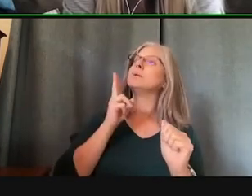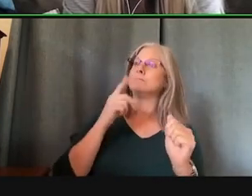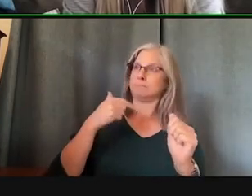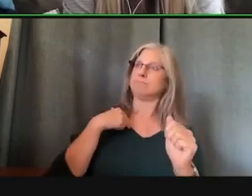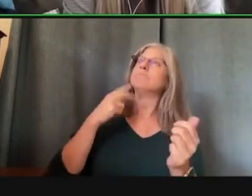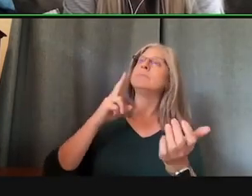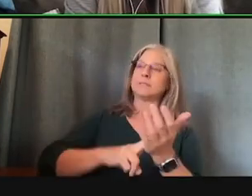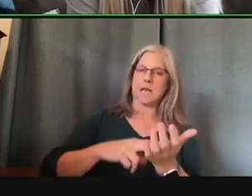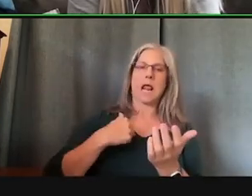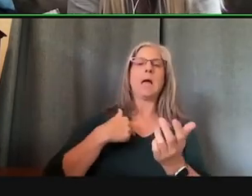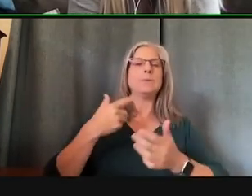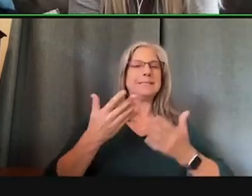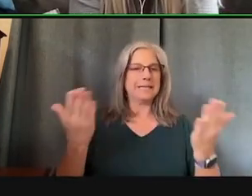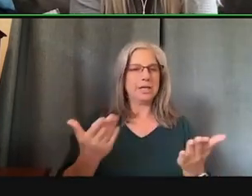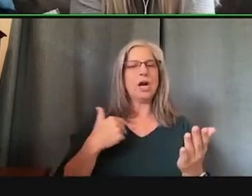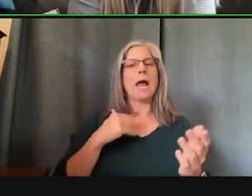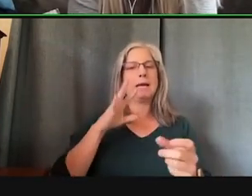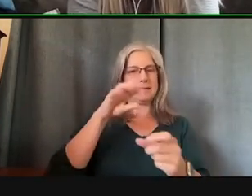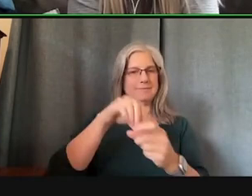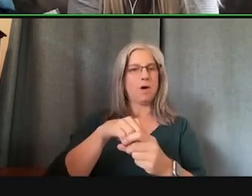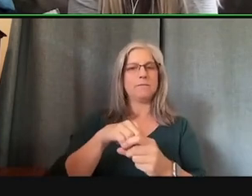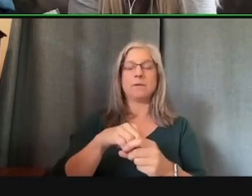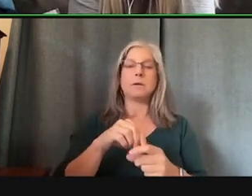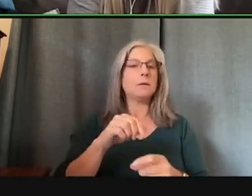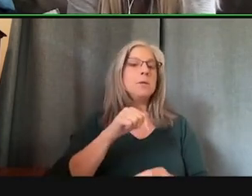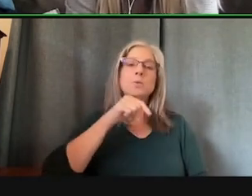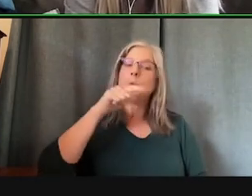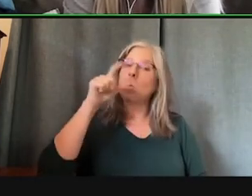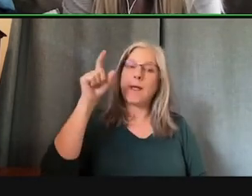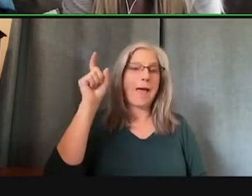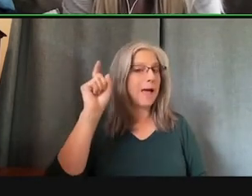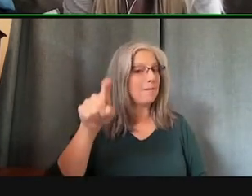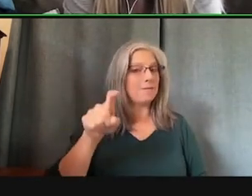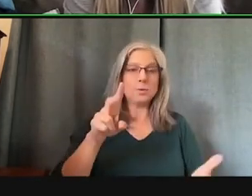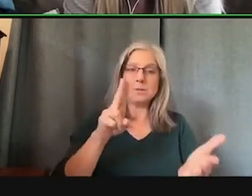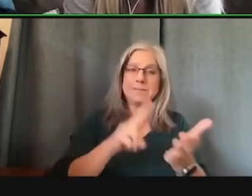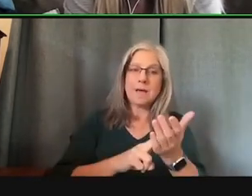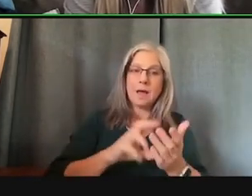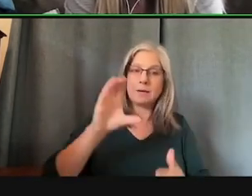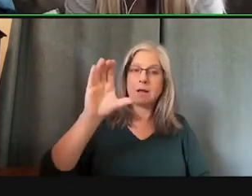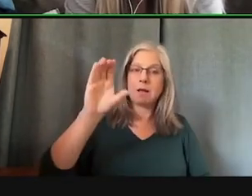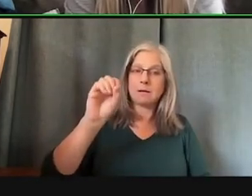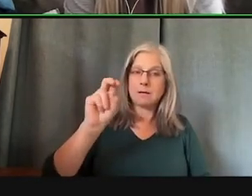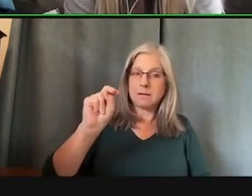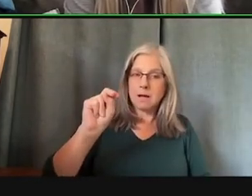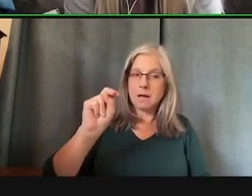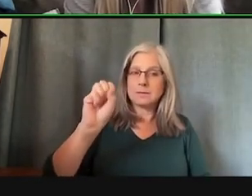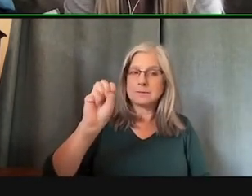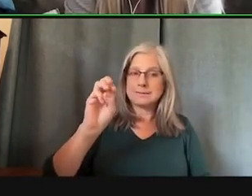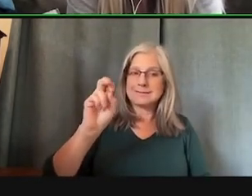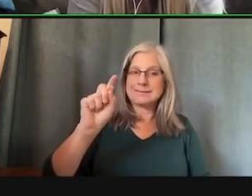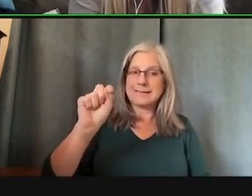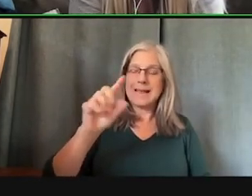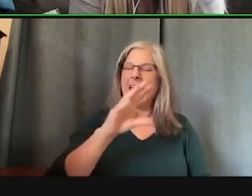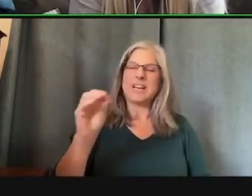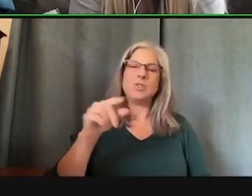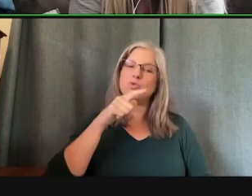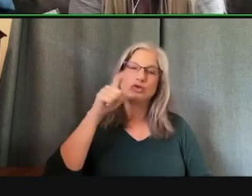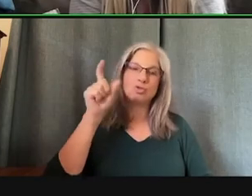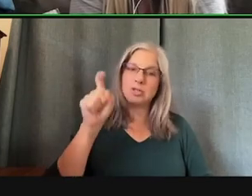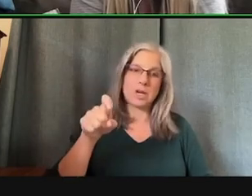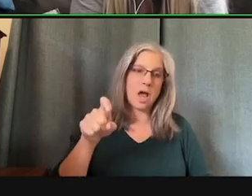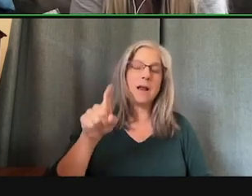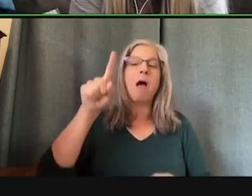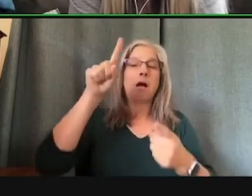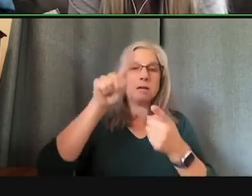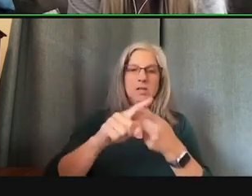I participated. But you do not have to sign consent to the document. And really, you should not until you